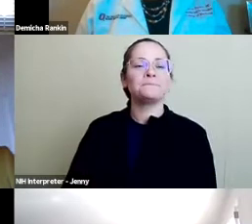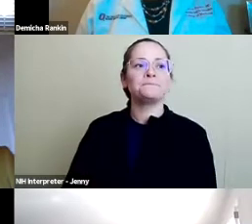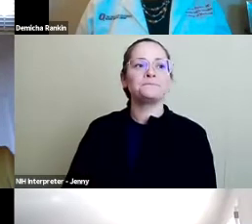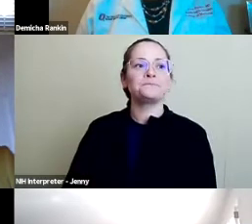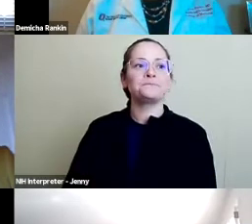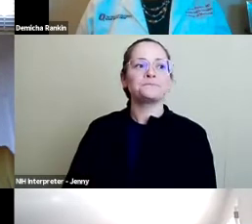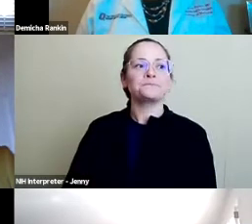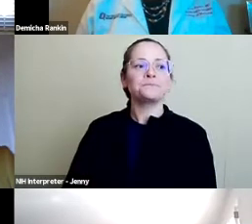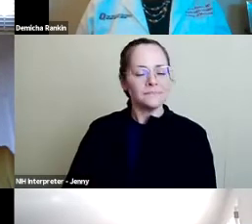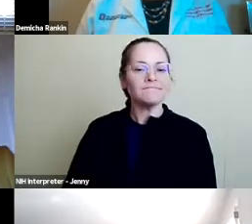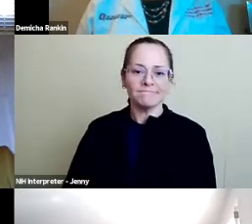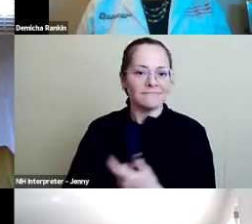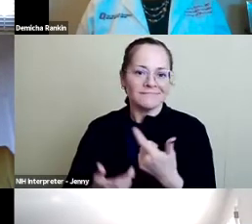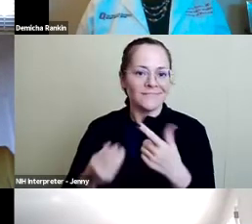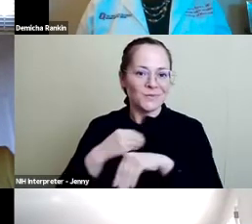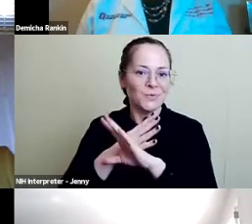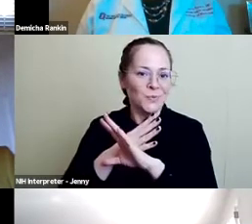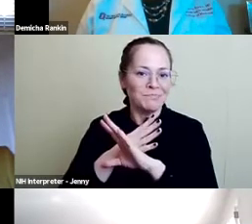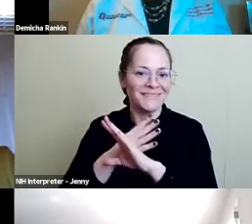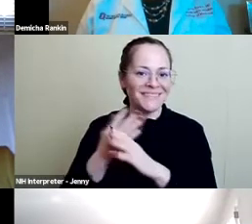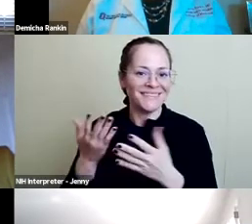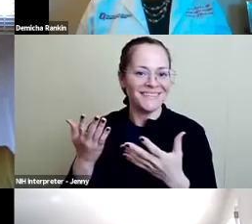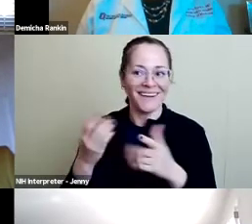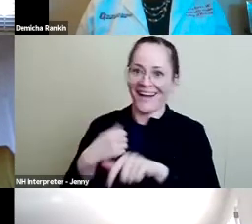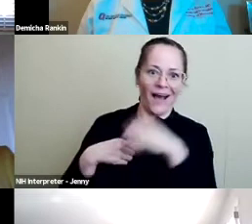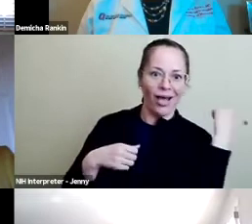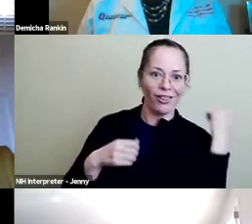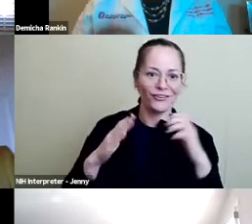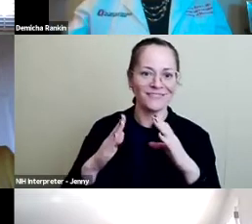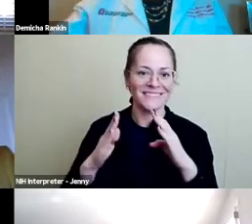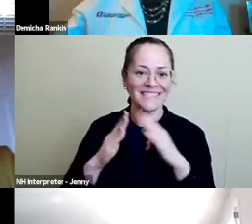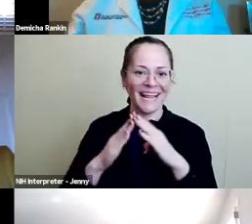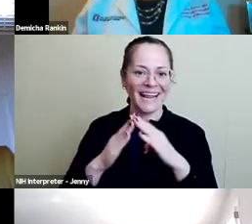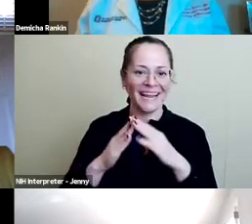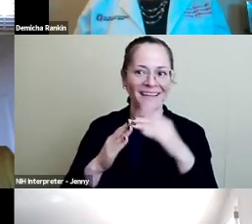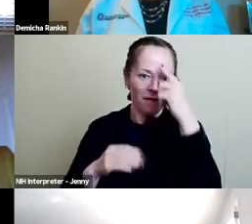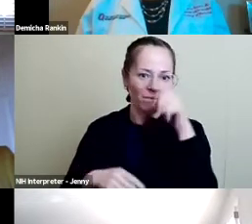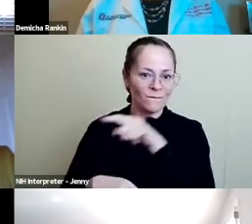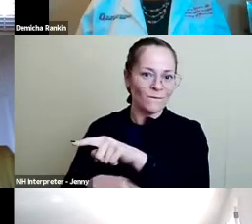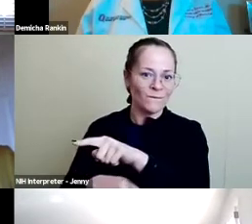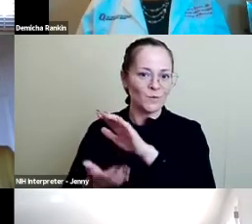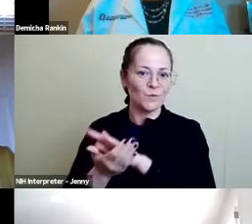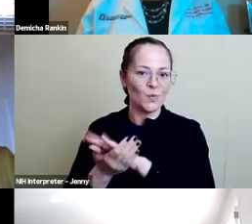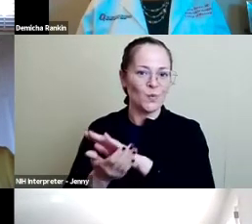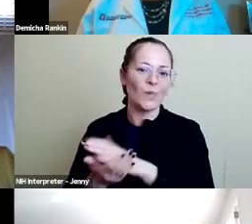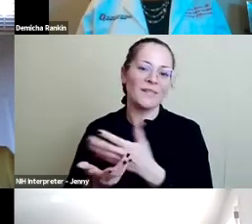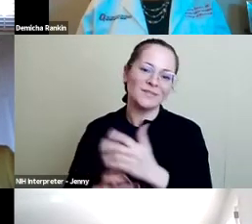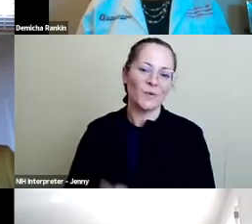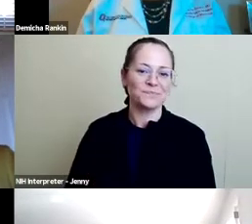again, you're Zooming from another city for a school in Columbus, Ohio.